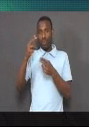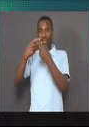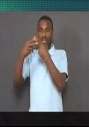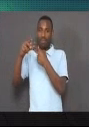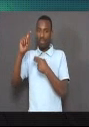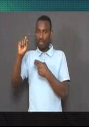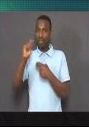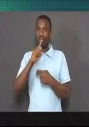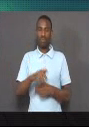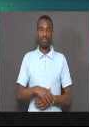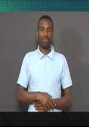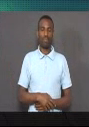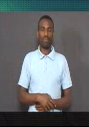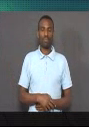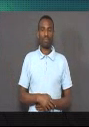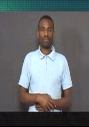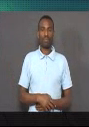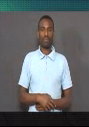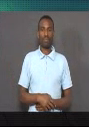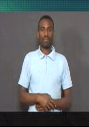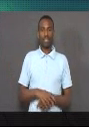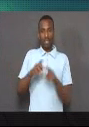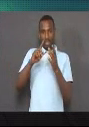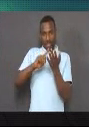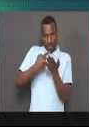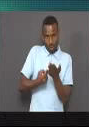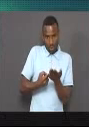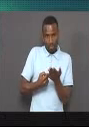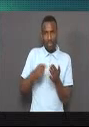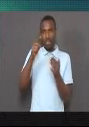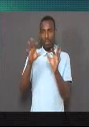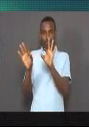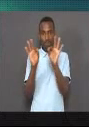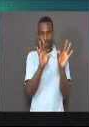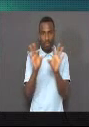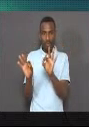of the angular frequency times time.